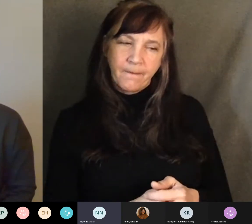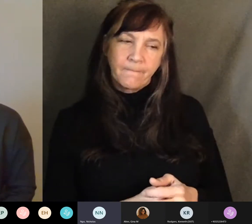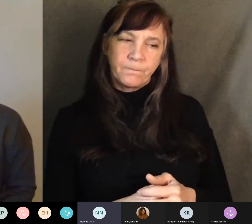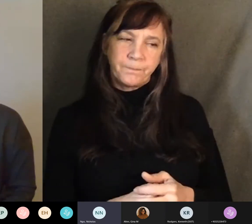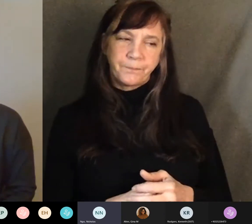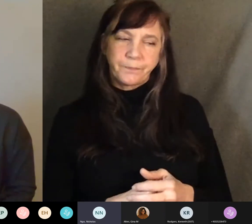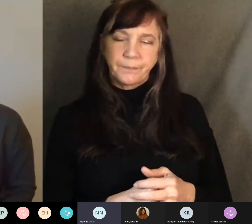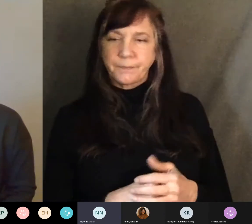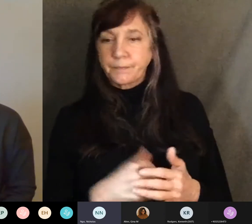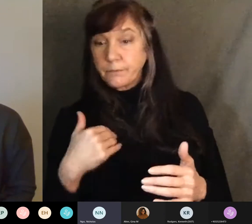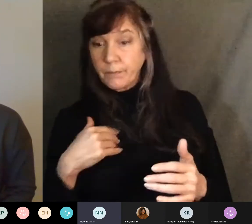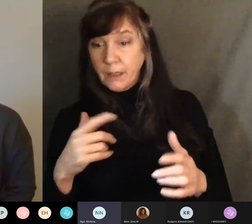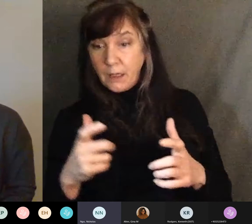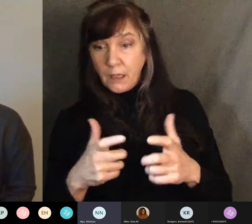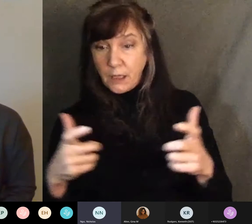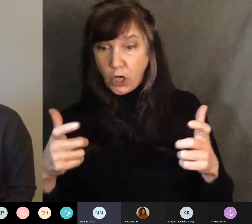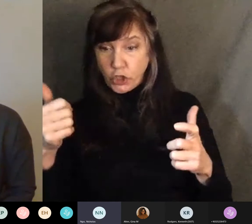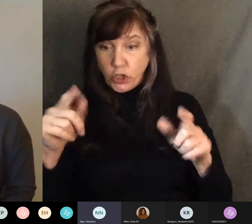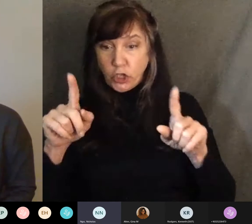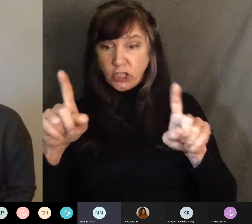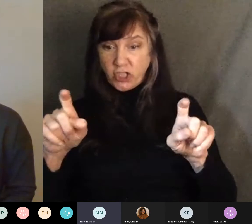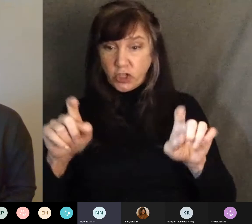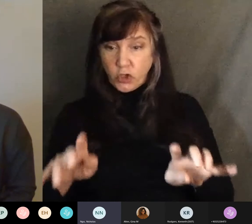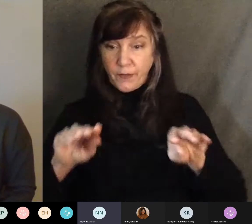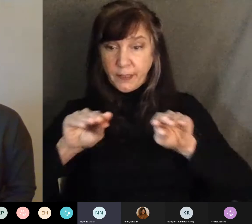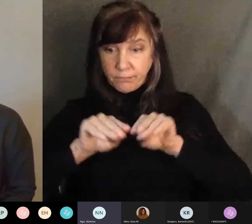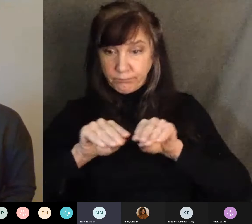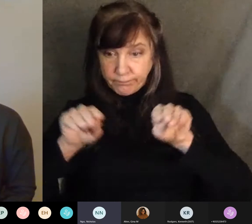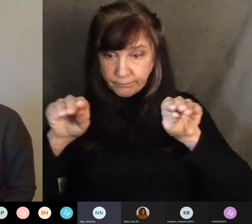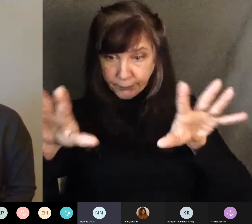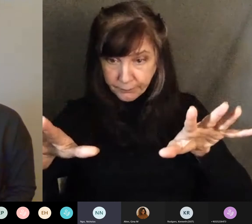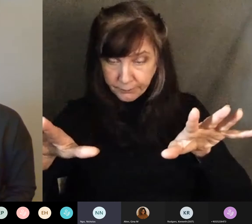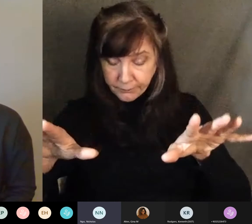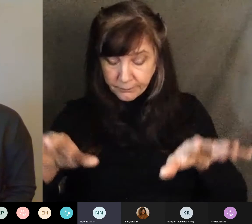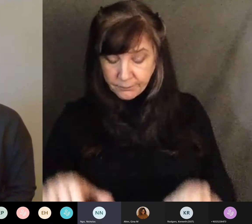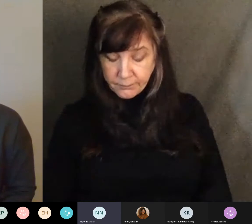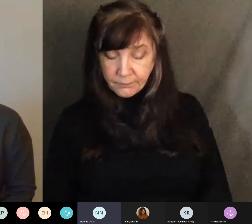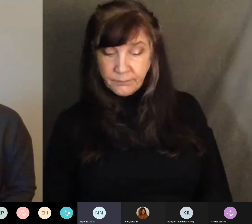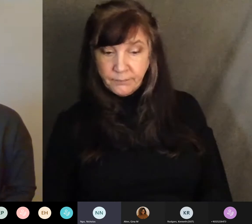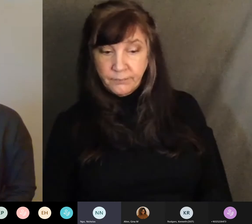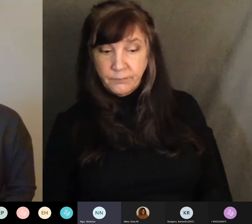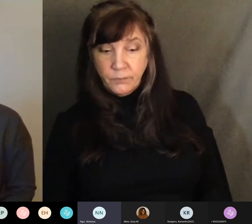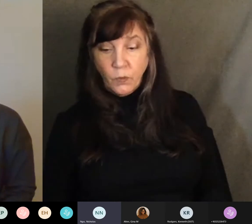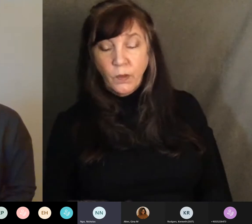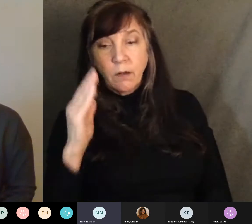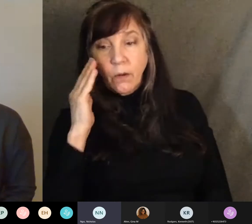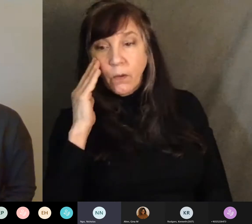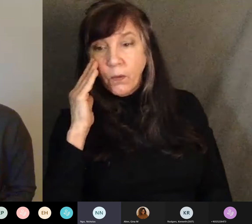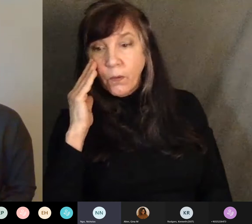larger survey issued. But we do know that a lot